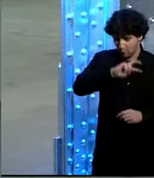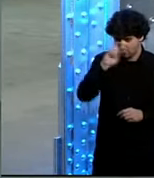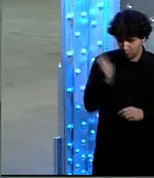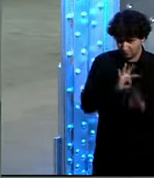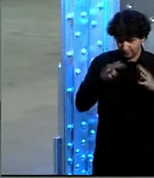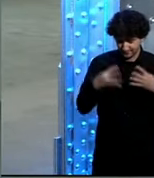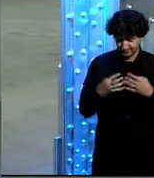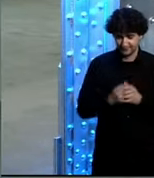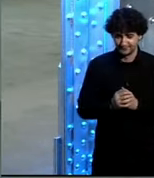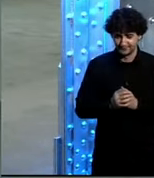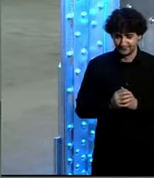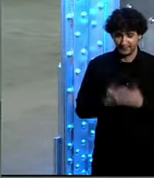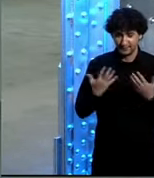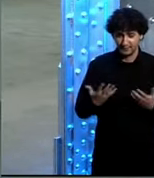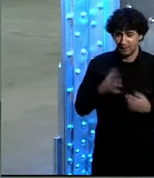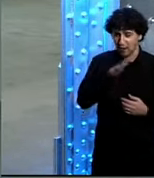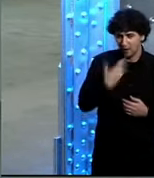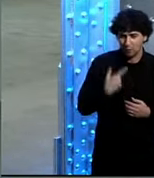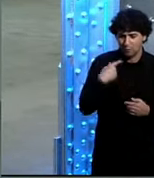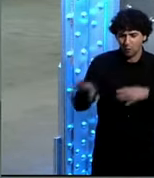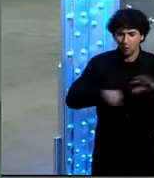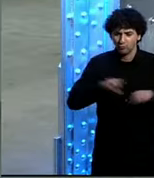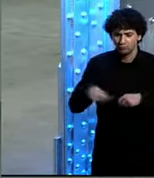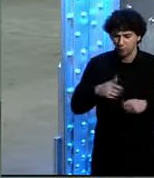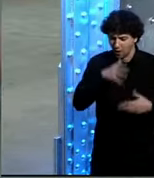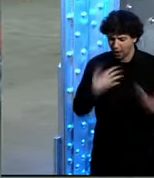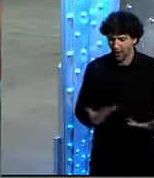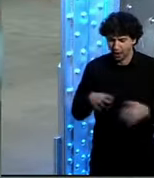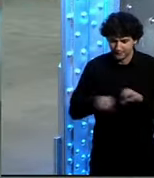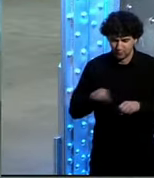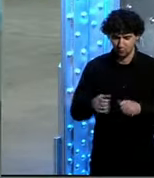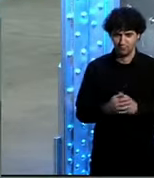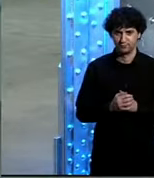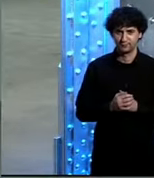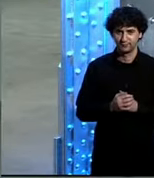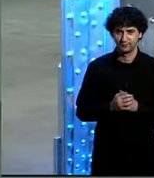We're going to discuss the multi-platform narration and active consumption.